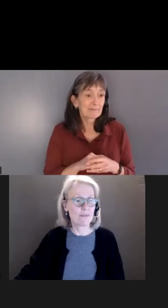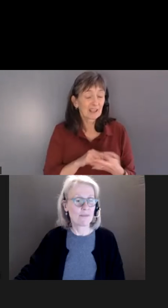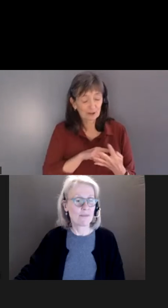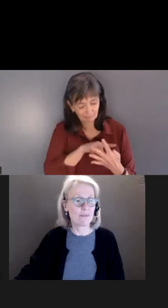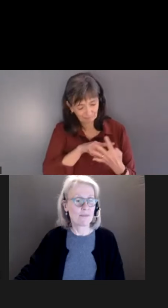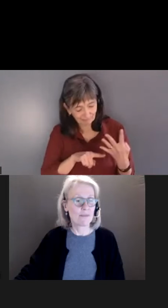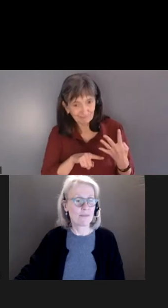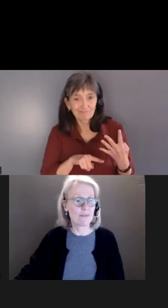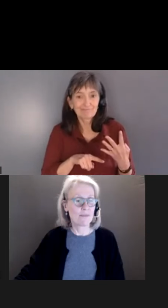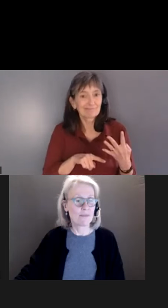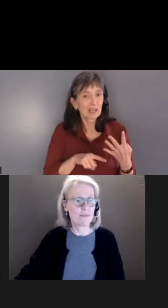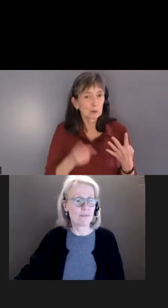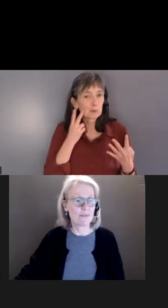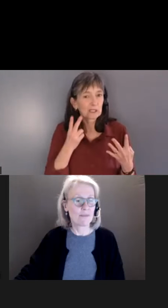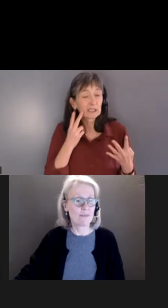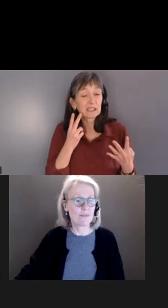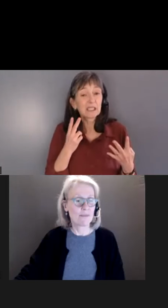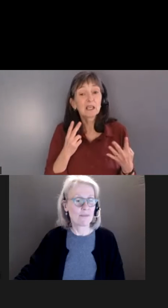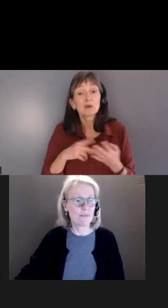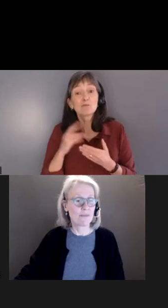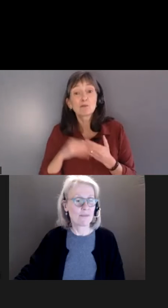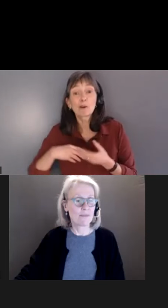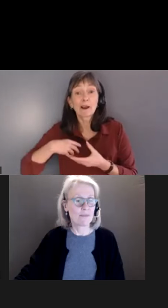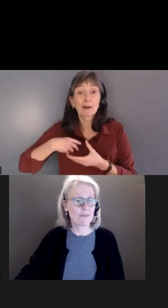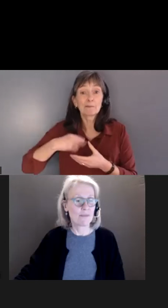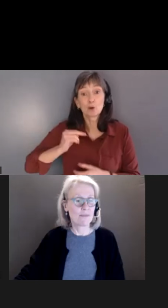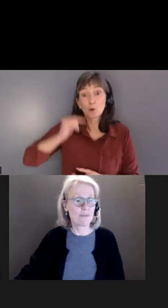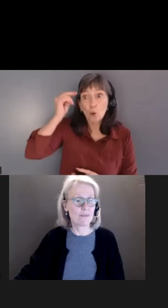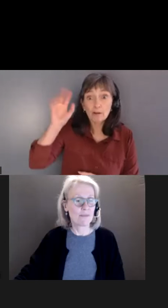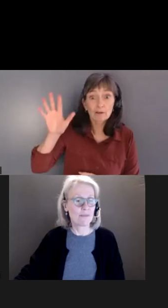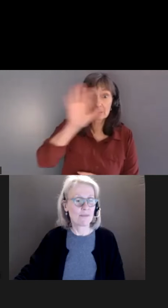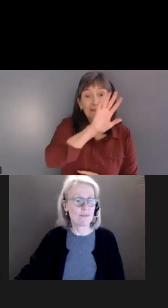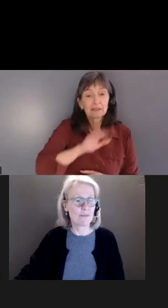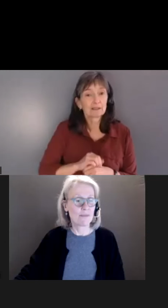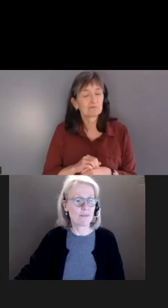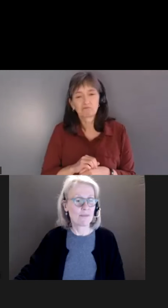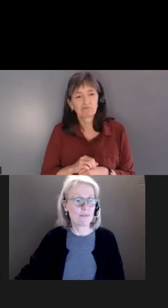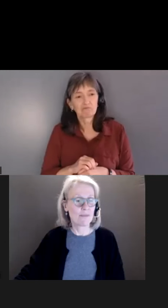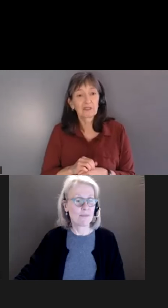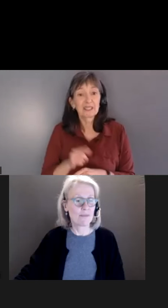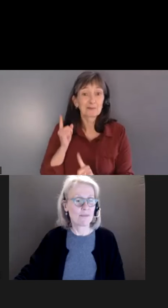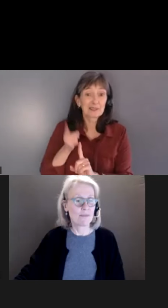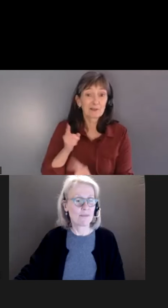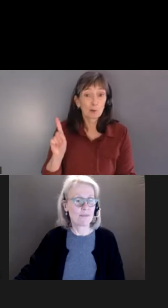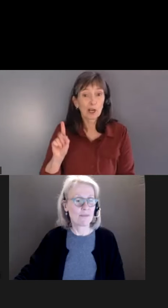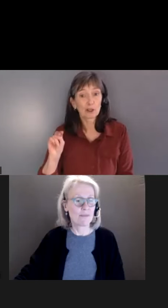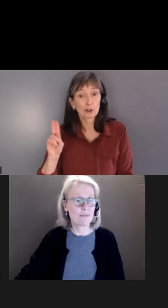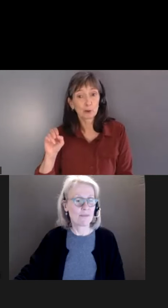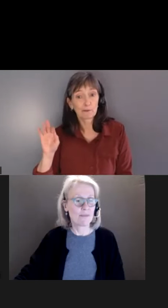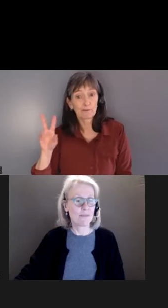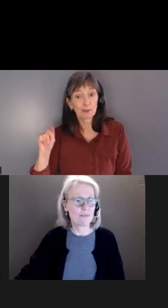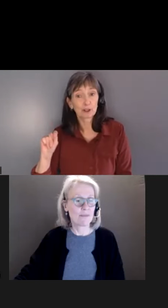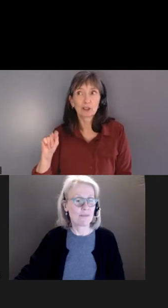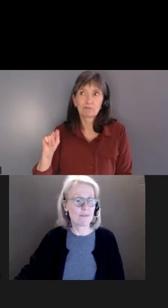was routinely fewer programs available in the territories, with none of it especially lacking some of the key services and programs that we